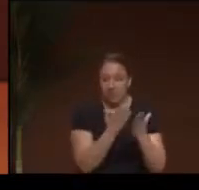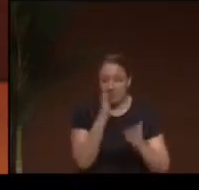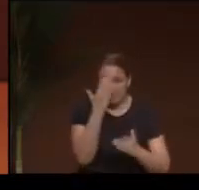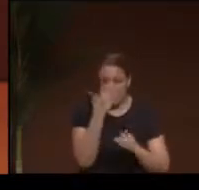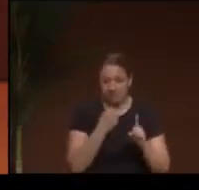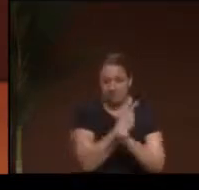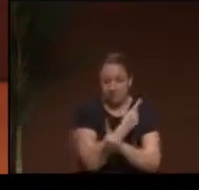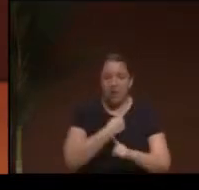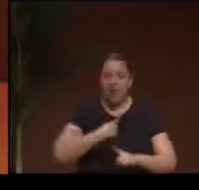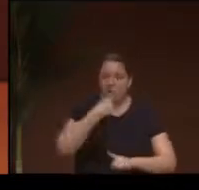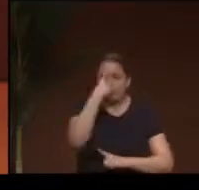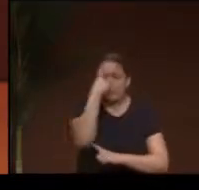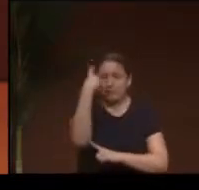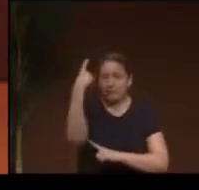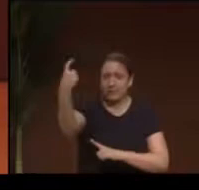woman.